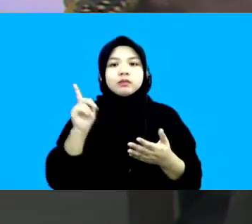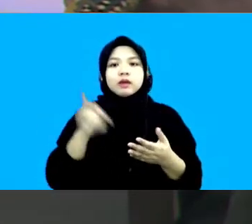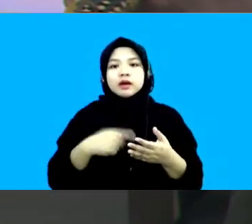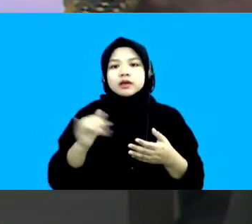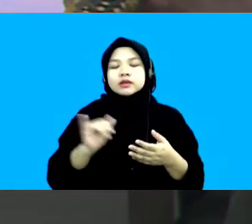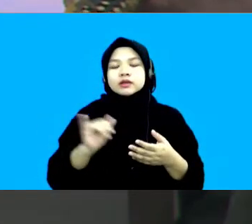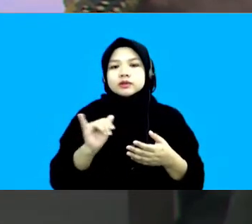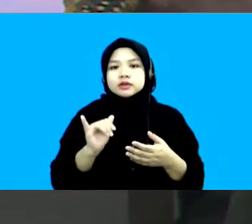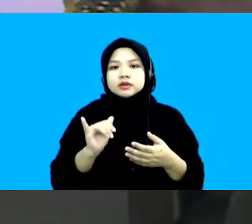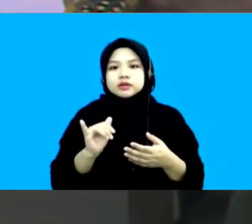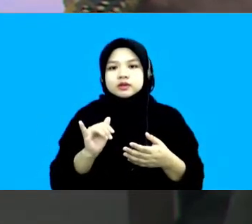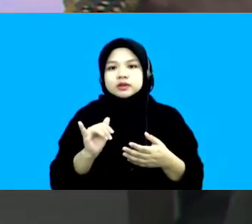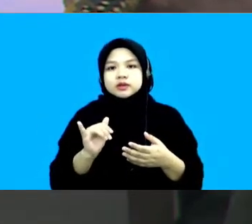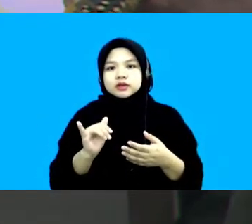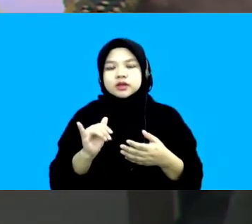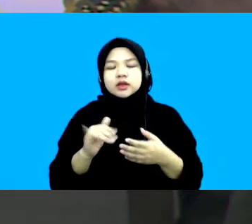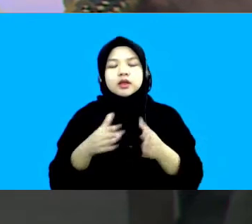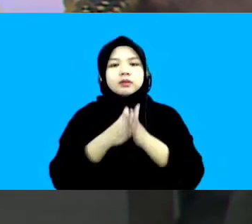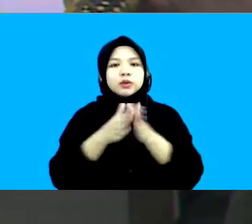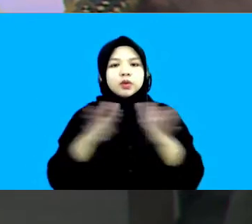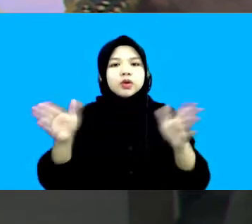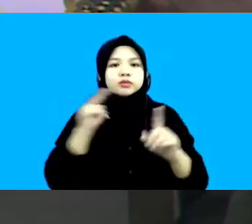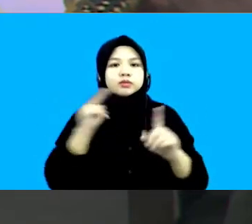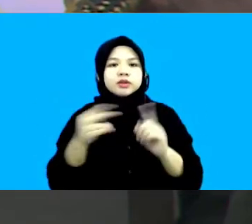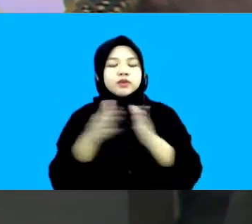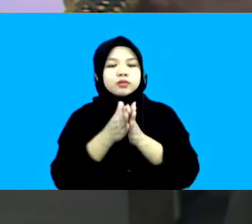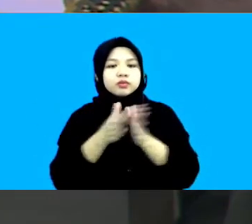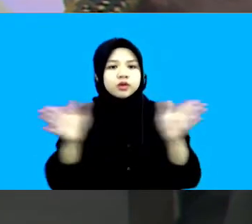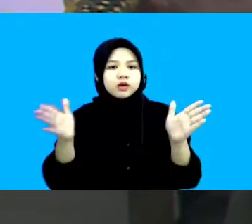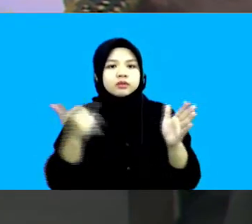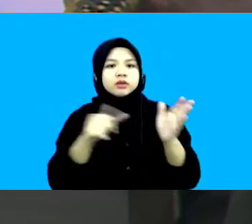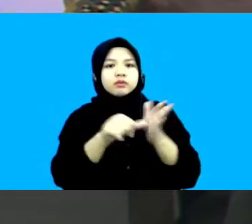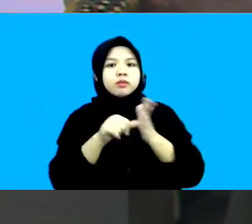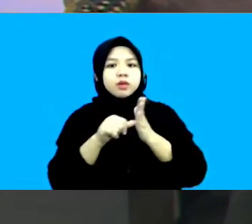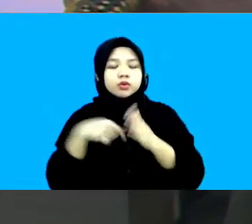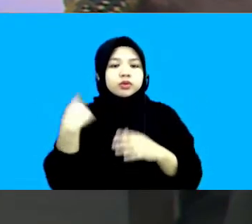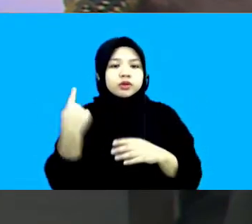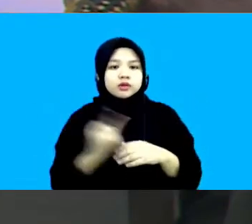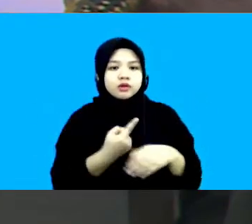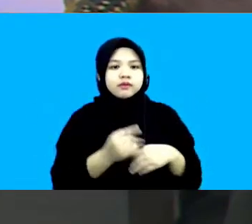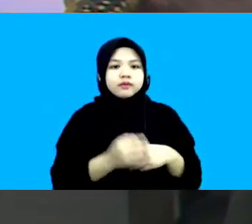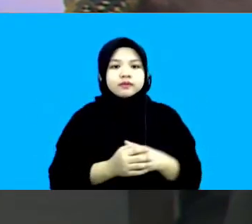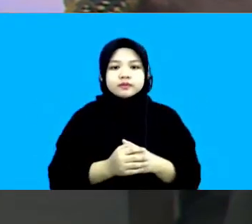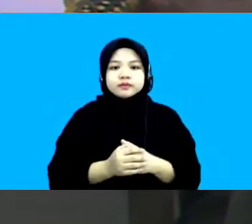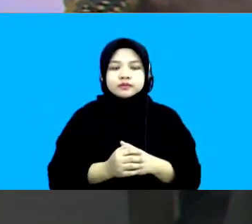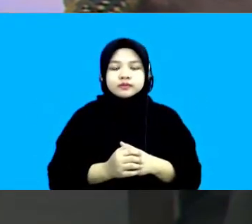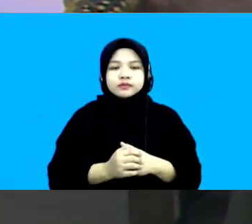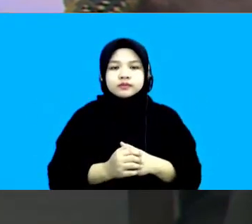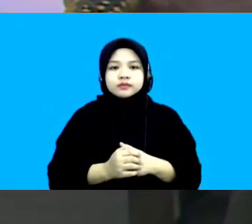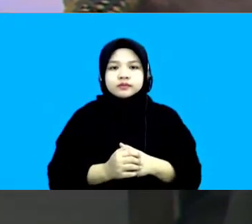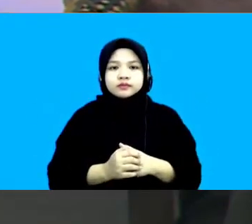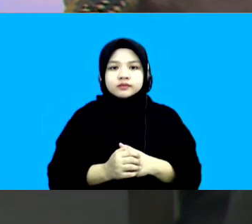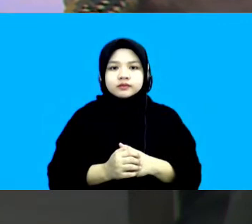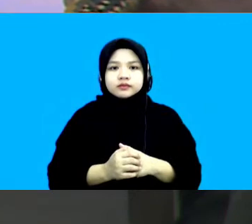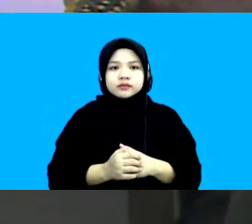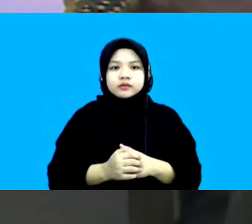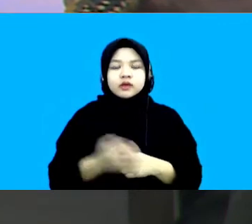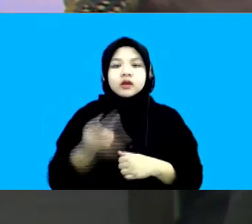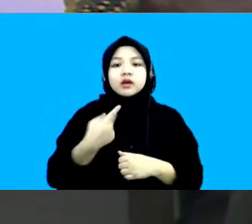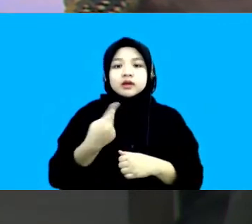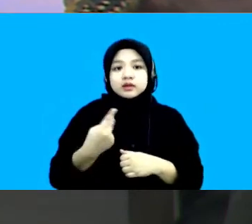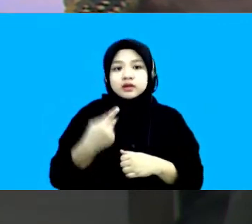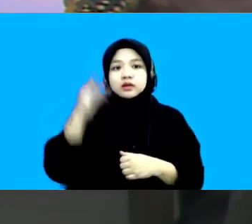because after the pandemic, I think we have to look at the concept of prosperity, not because people